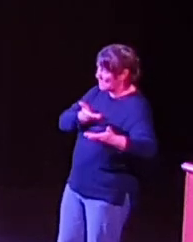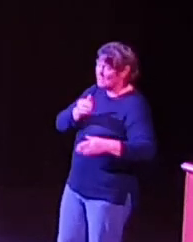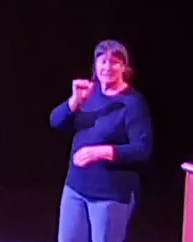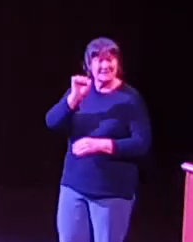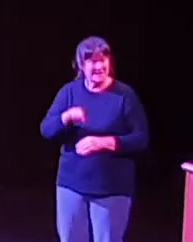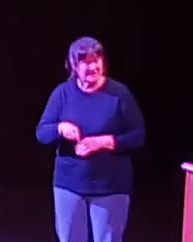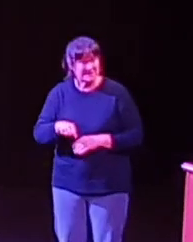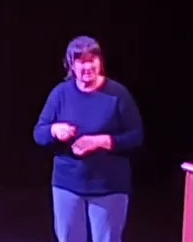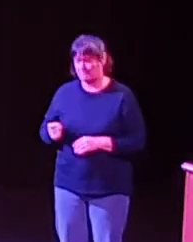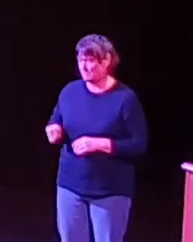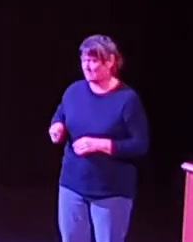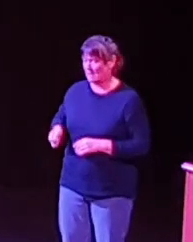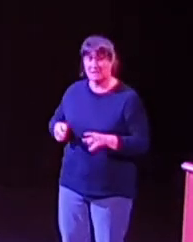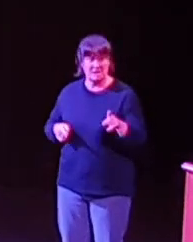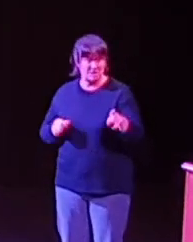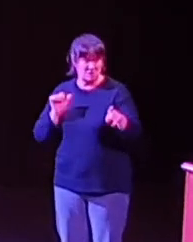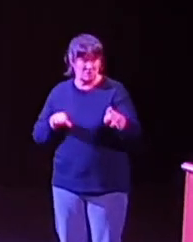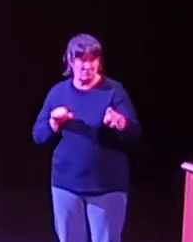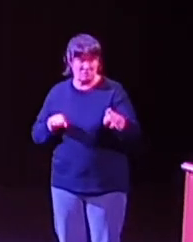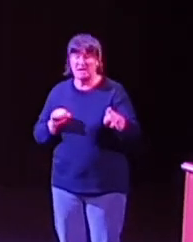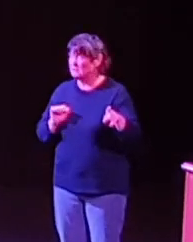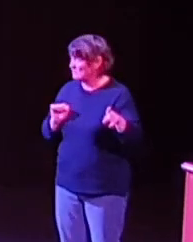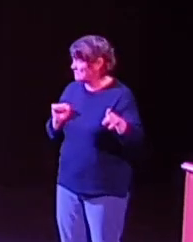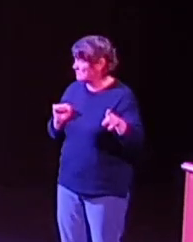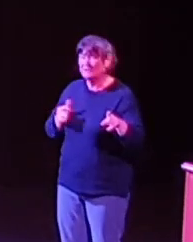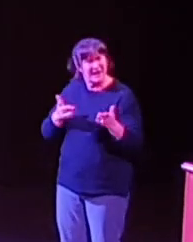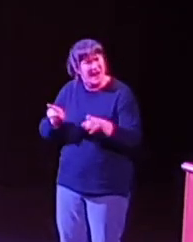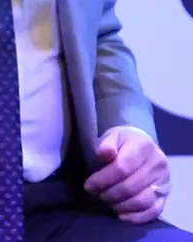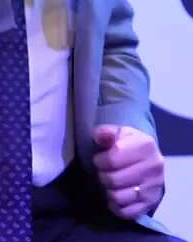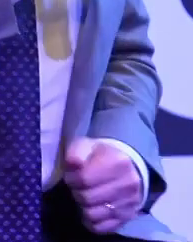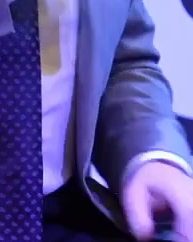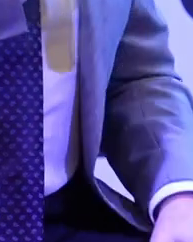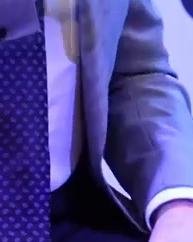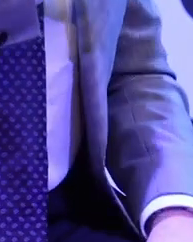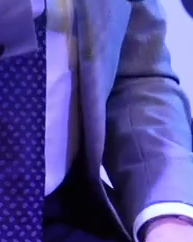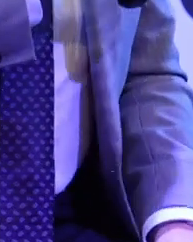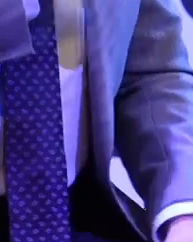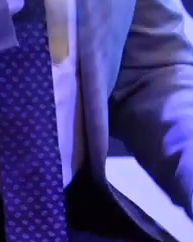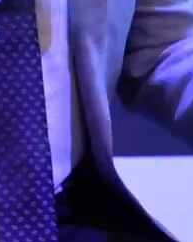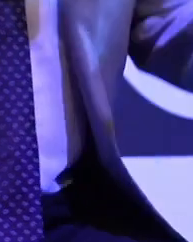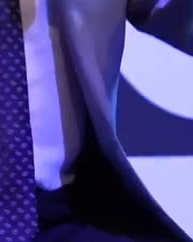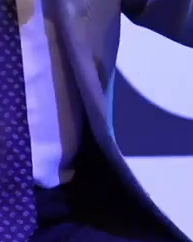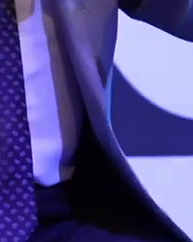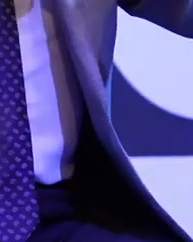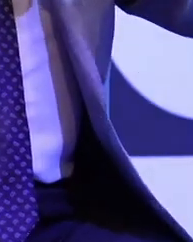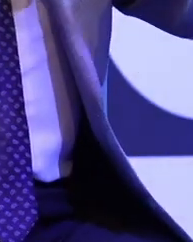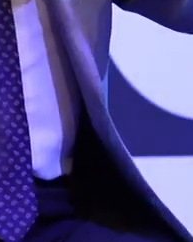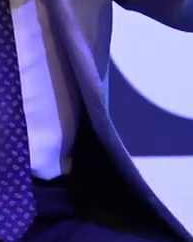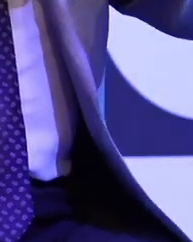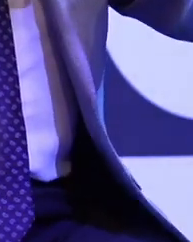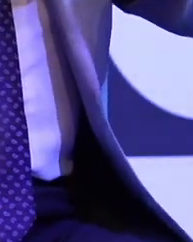are lost. They are lost. They're missing a role model. Thank you. Kia ora. Look, I think